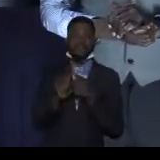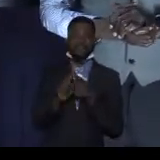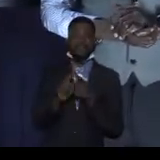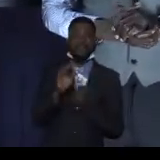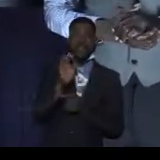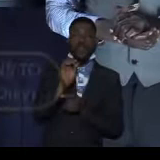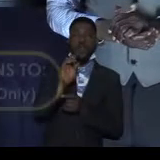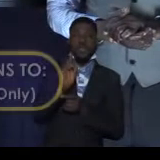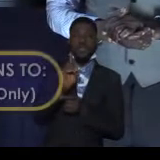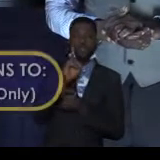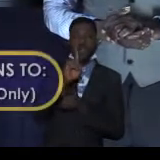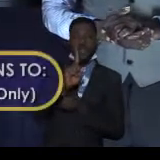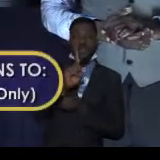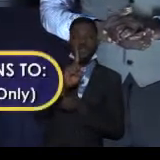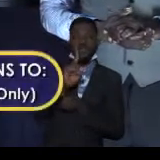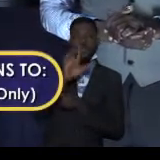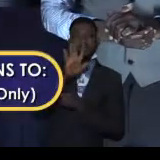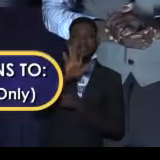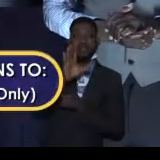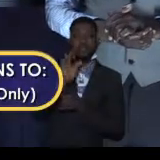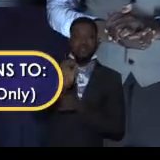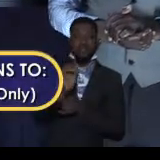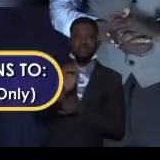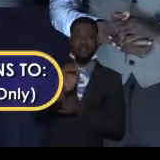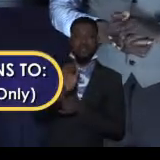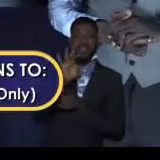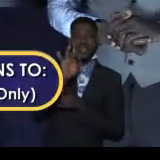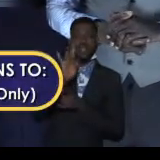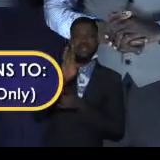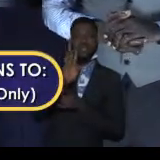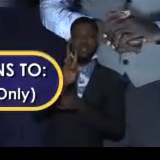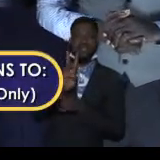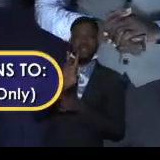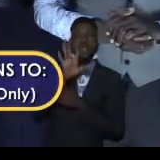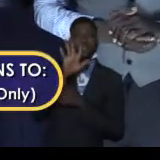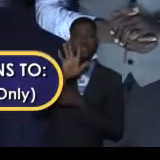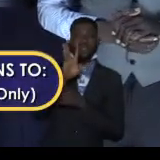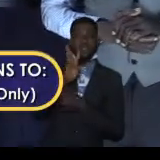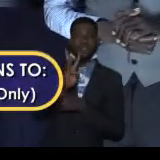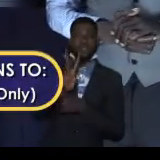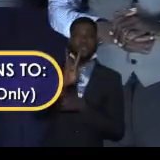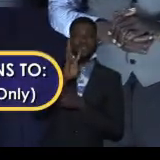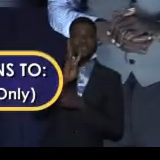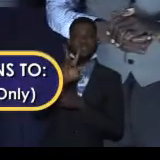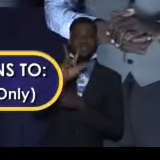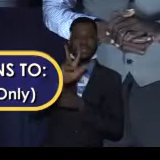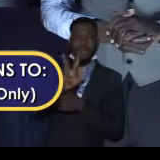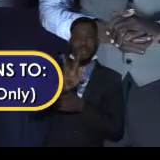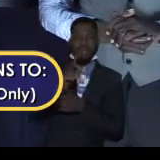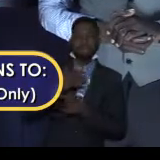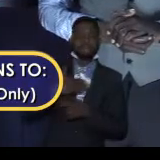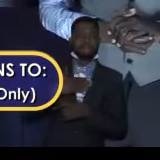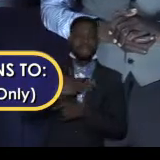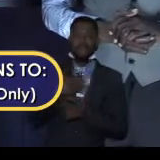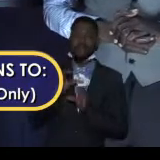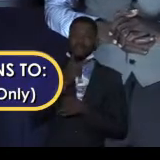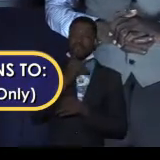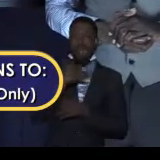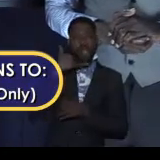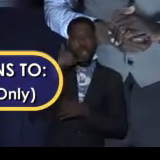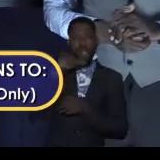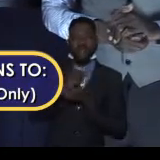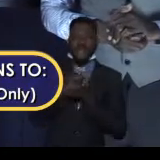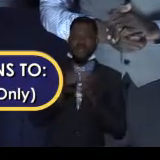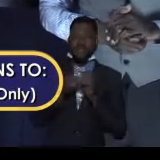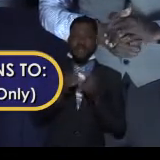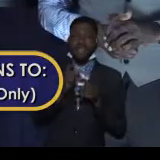homework to 081 50 86 5663. Please do not